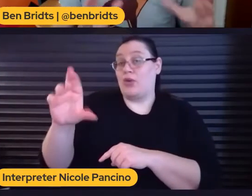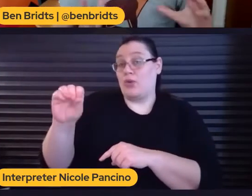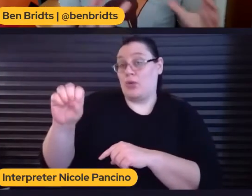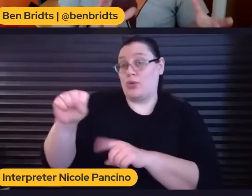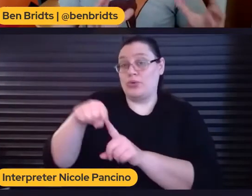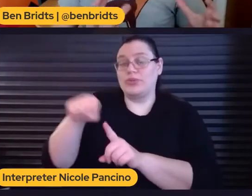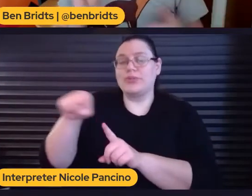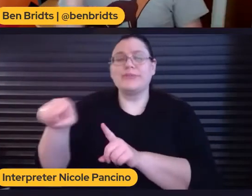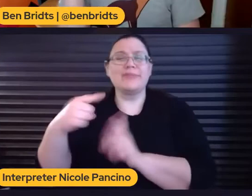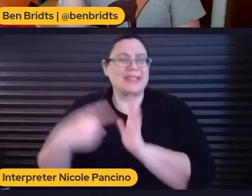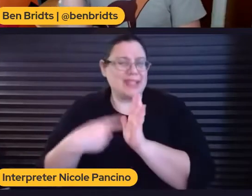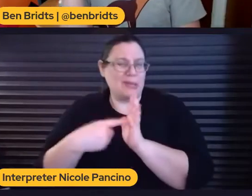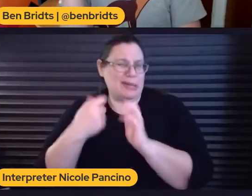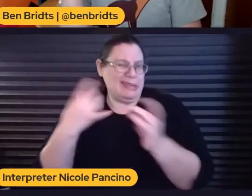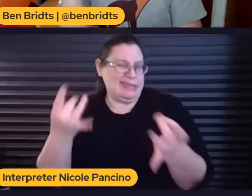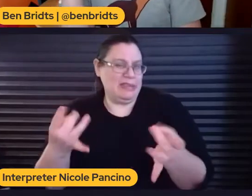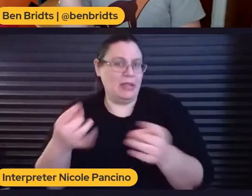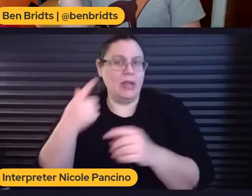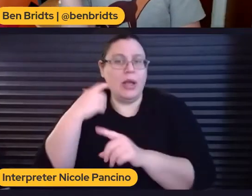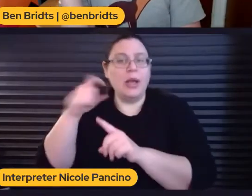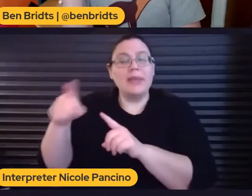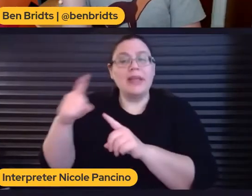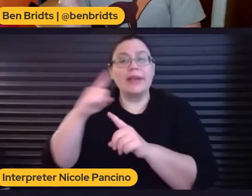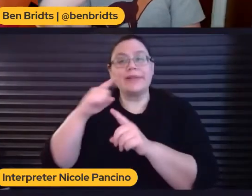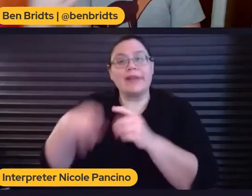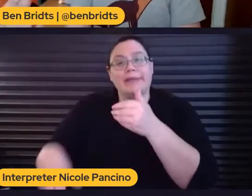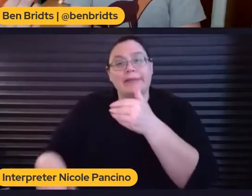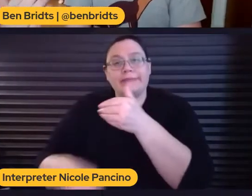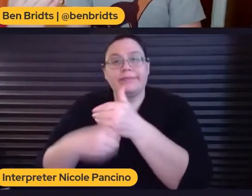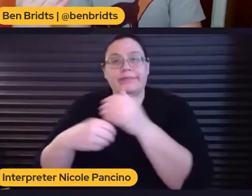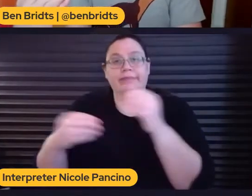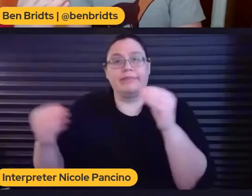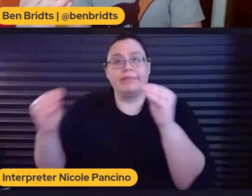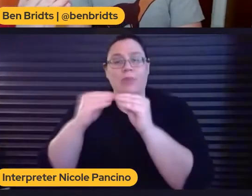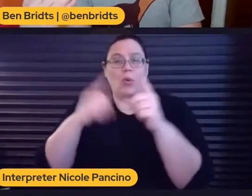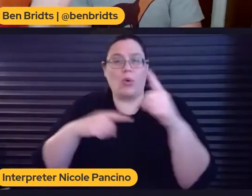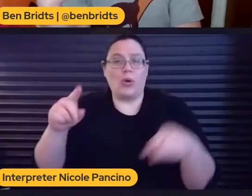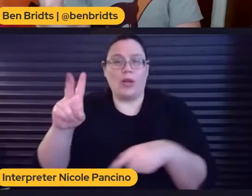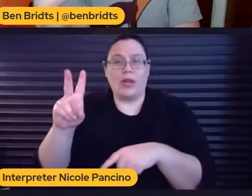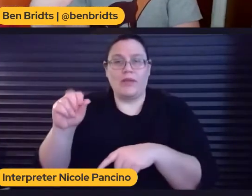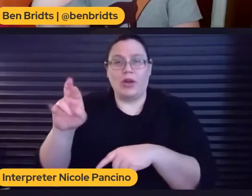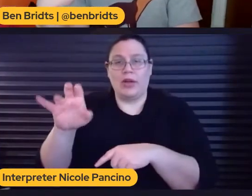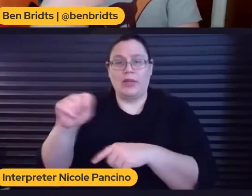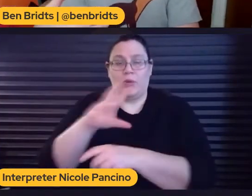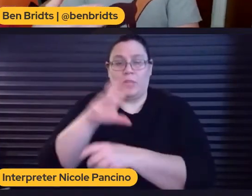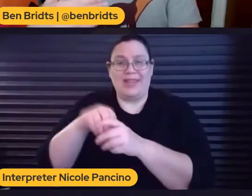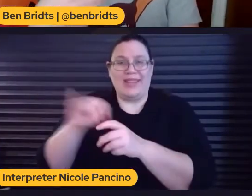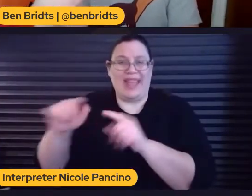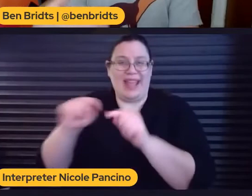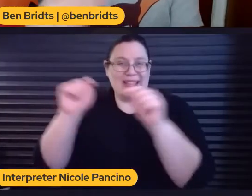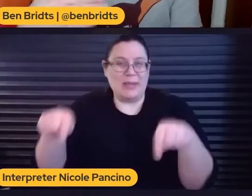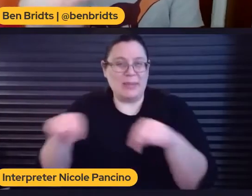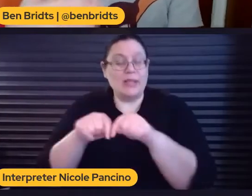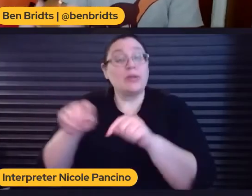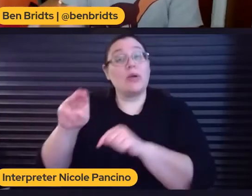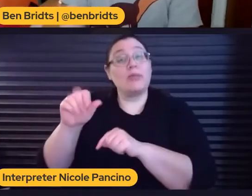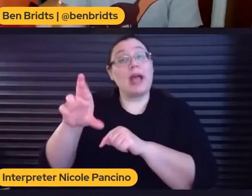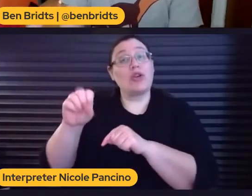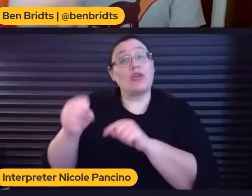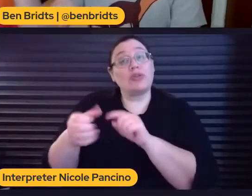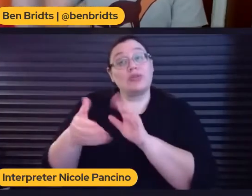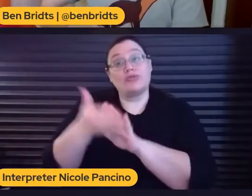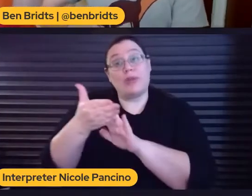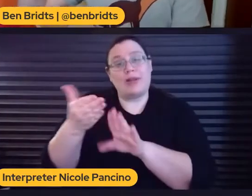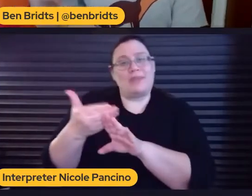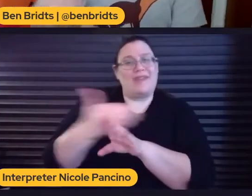are sometimes a bit tricky because they actually introduce some more variance inside of your templates. So macros run before the template gets